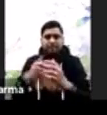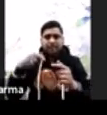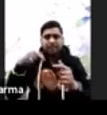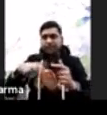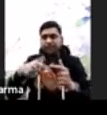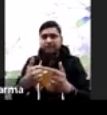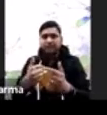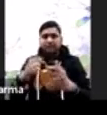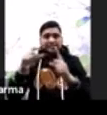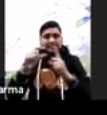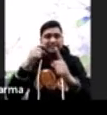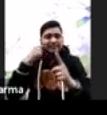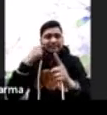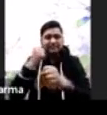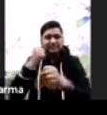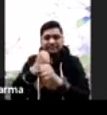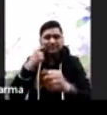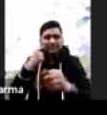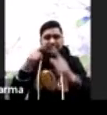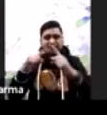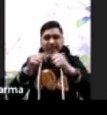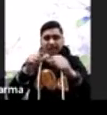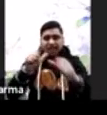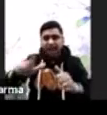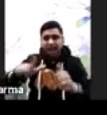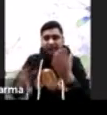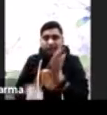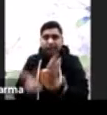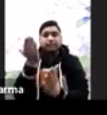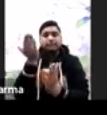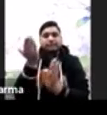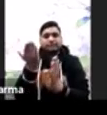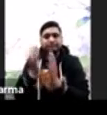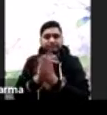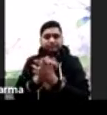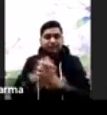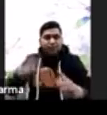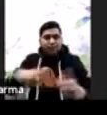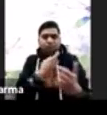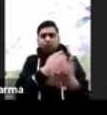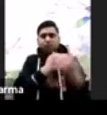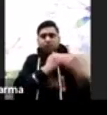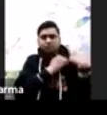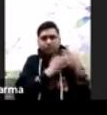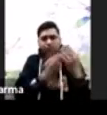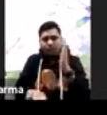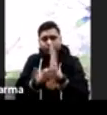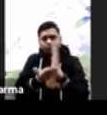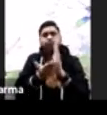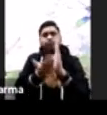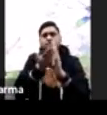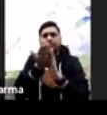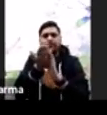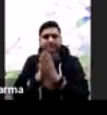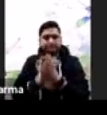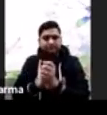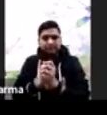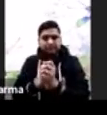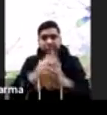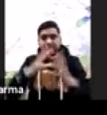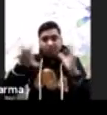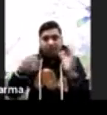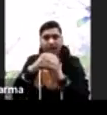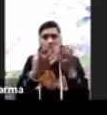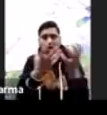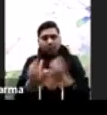digital revolution every day, and we realize that it's our responsibility to make digital an opportunity for all.